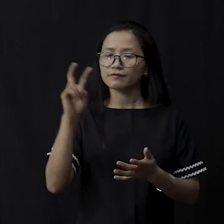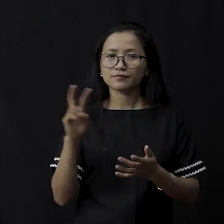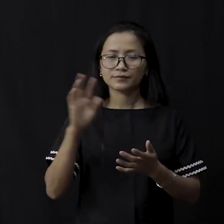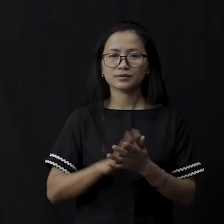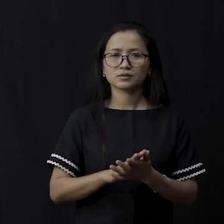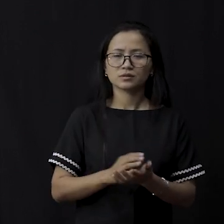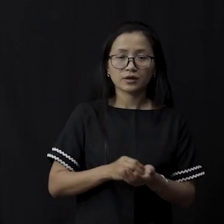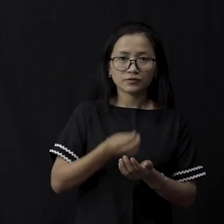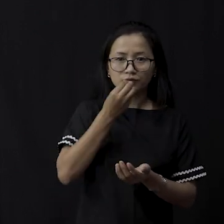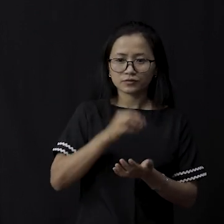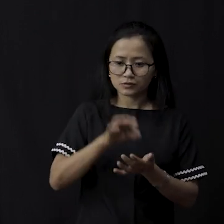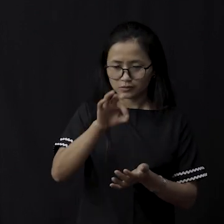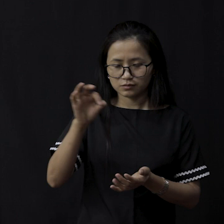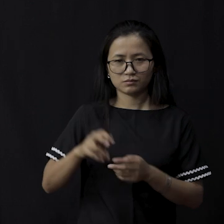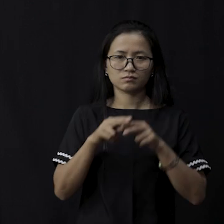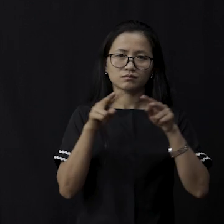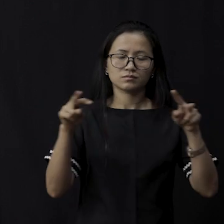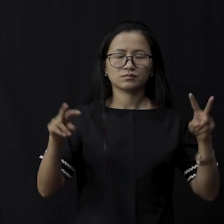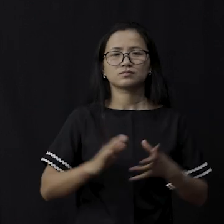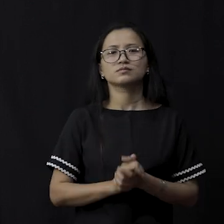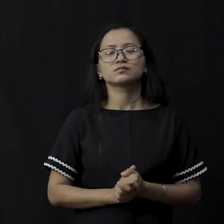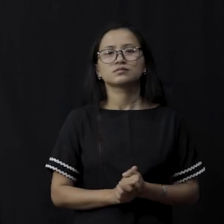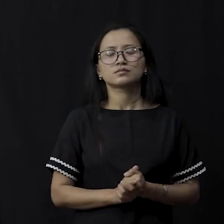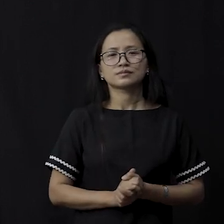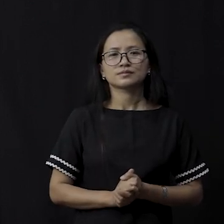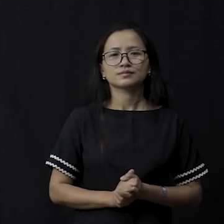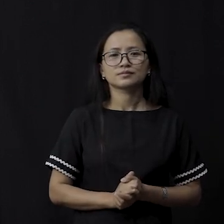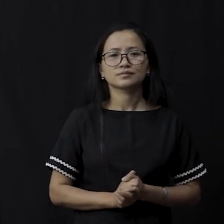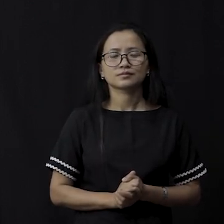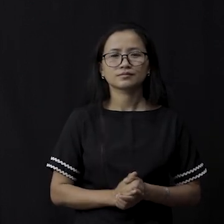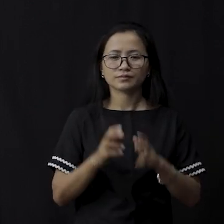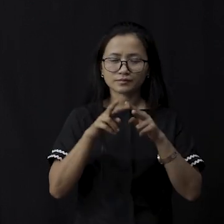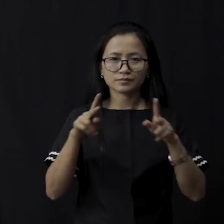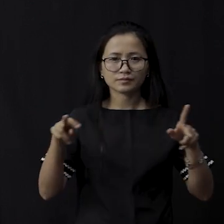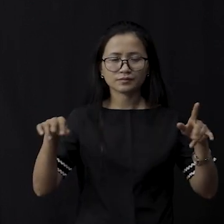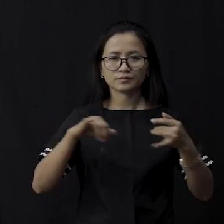these food items are different. Okay? So, the